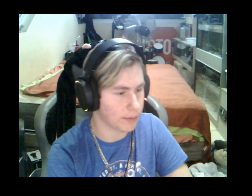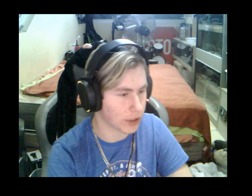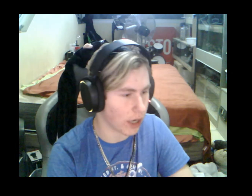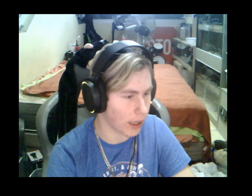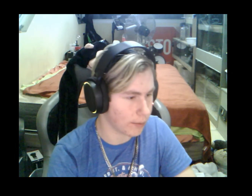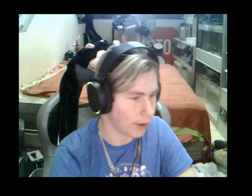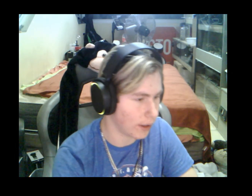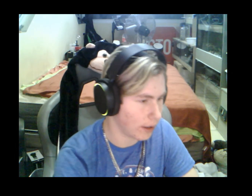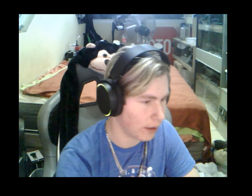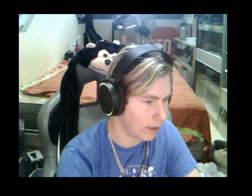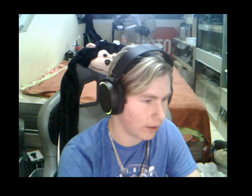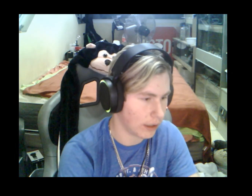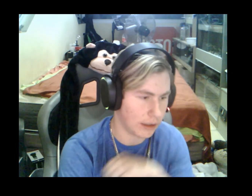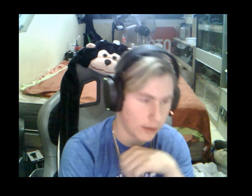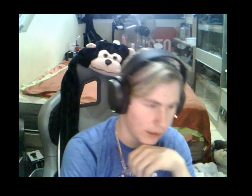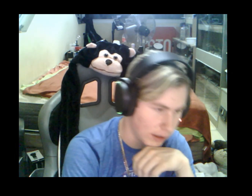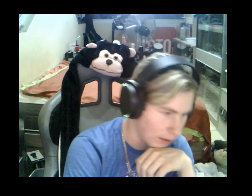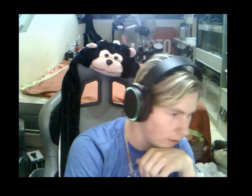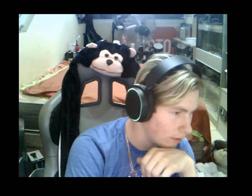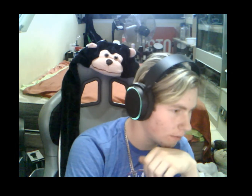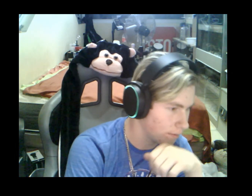says subscribe.